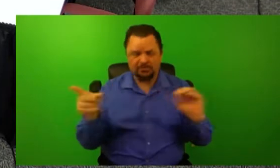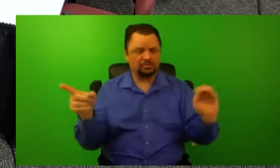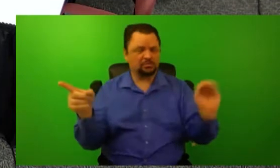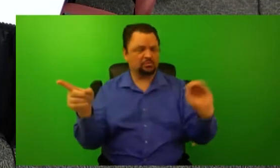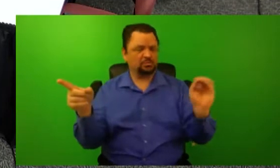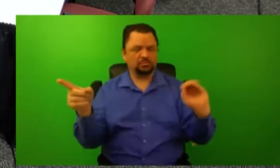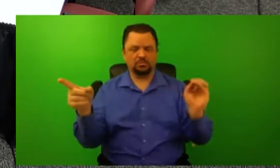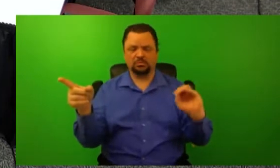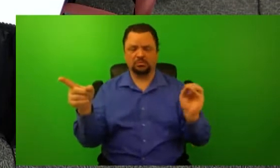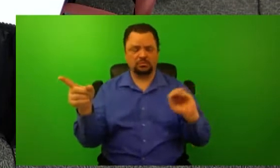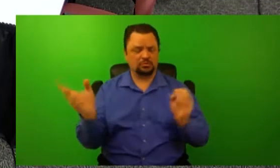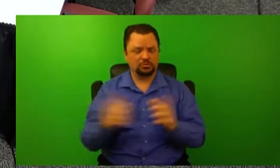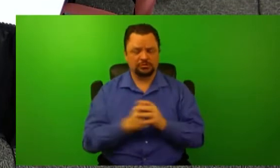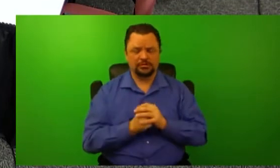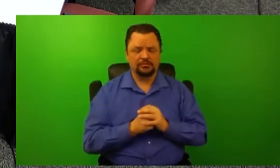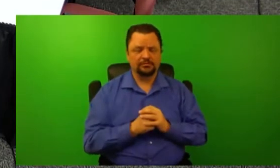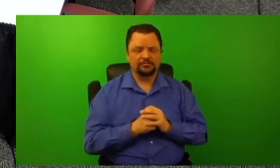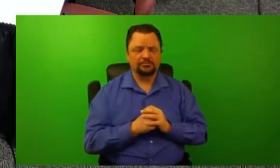Ted Colas?